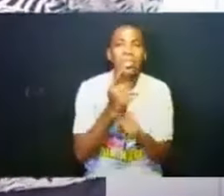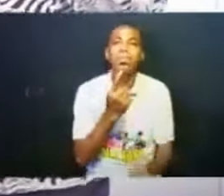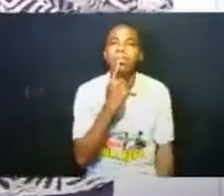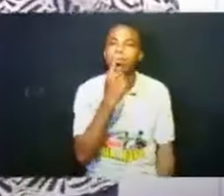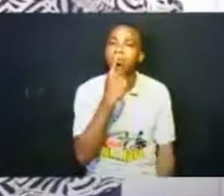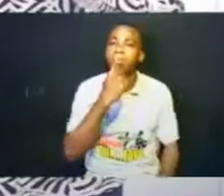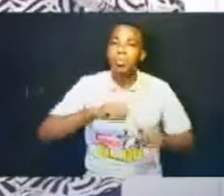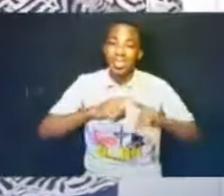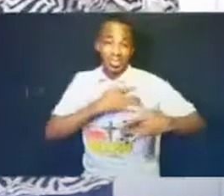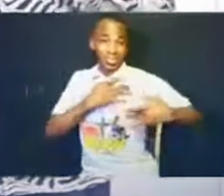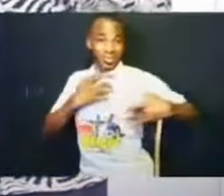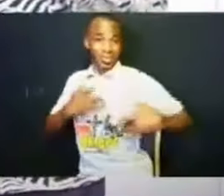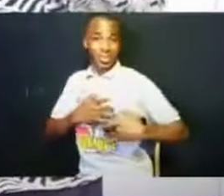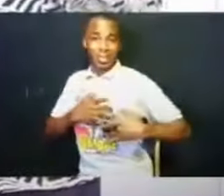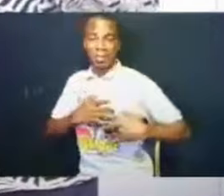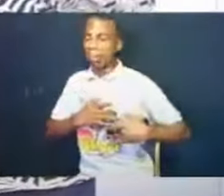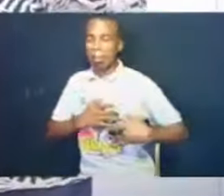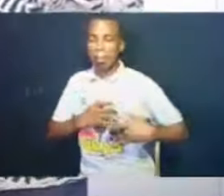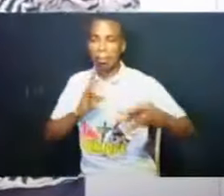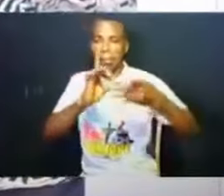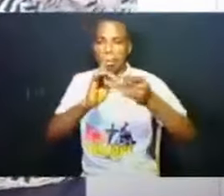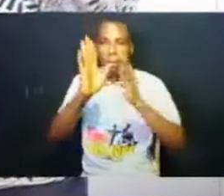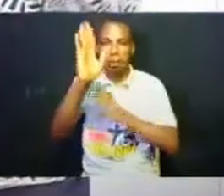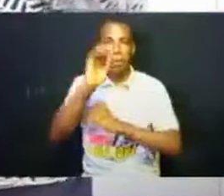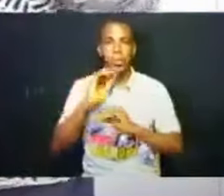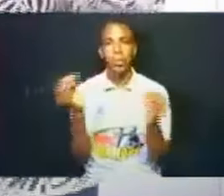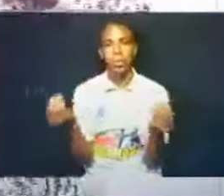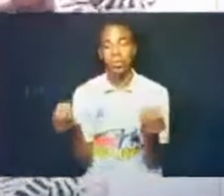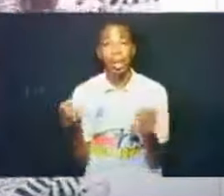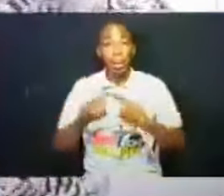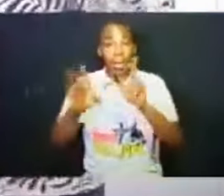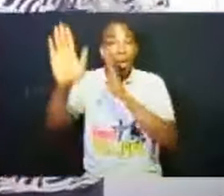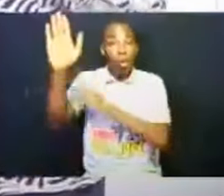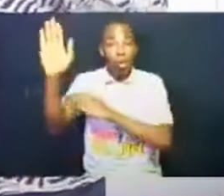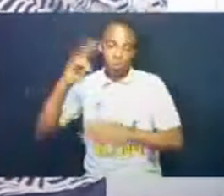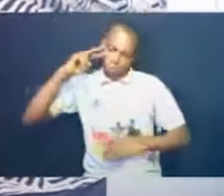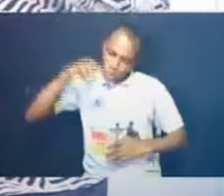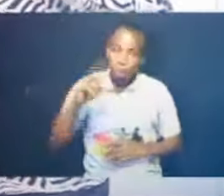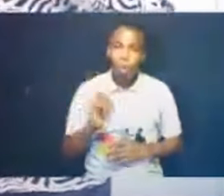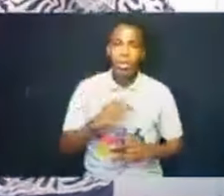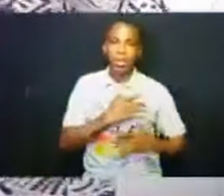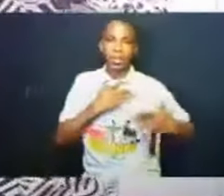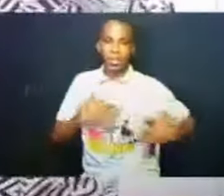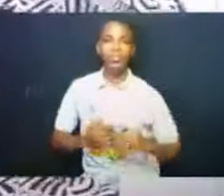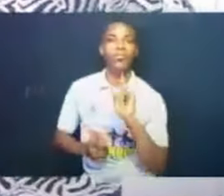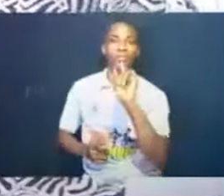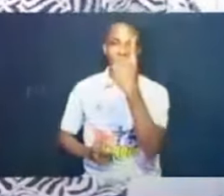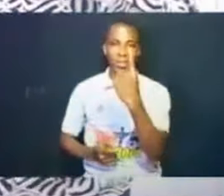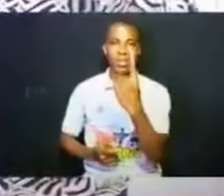He's always paying attention to the inner man, the state of the inner man. Blessed are